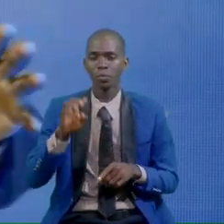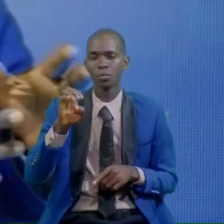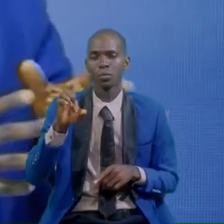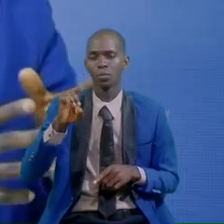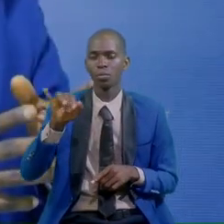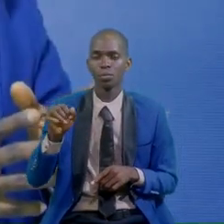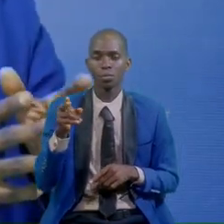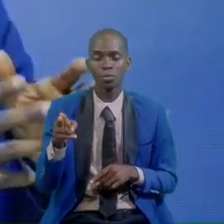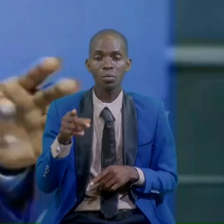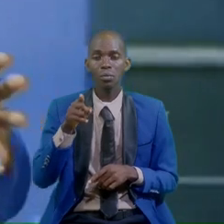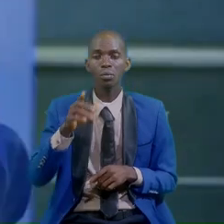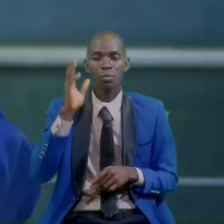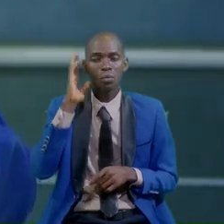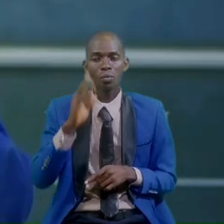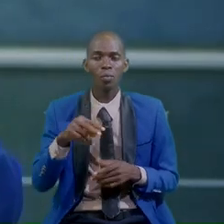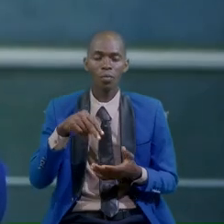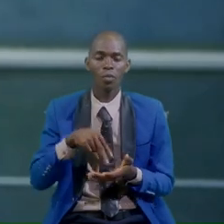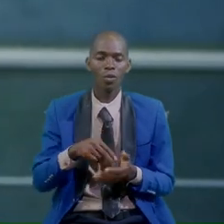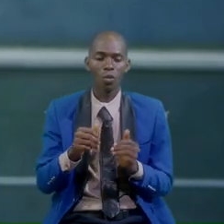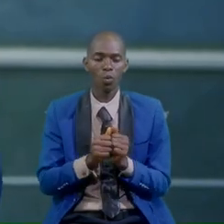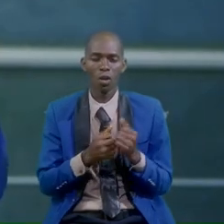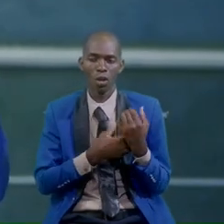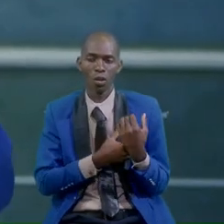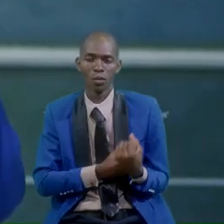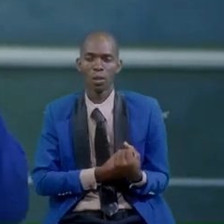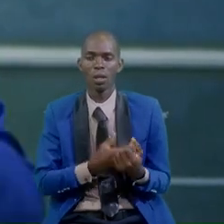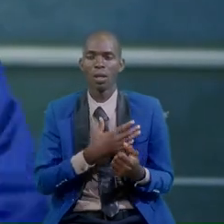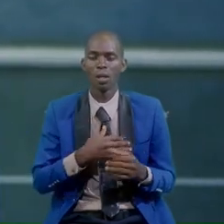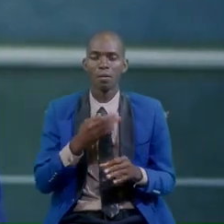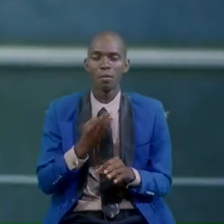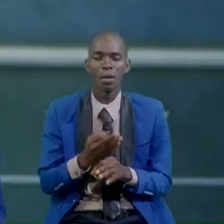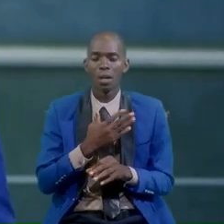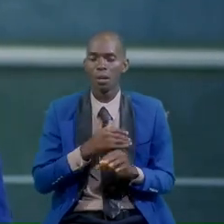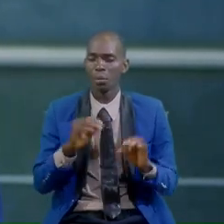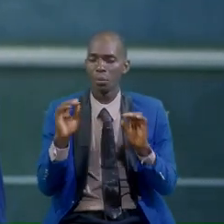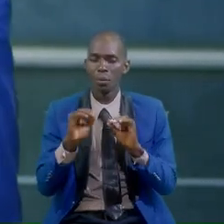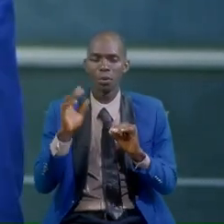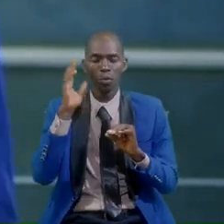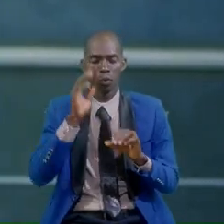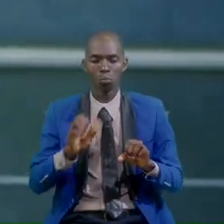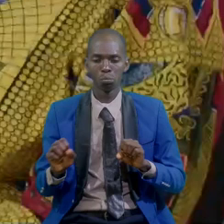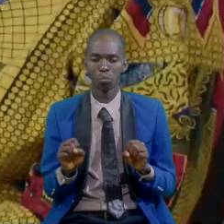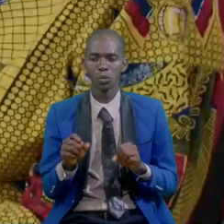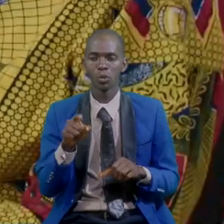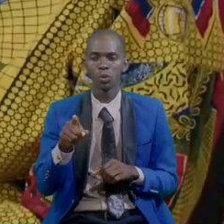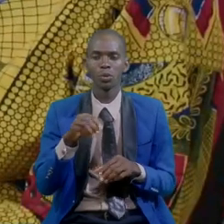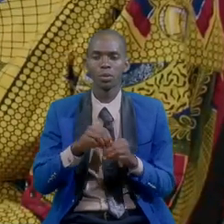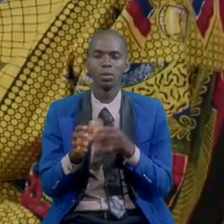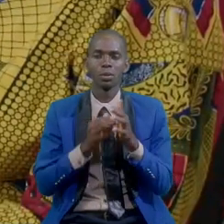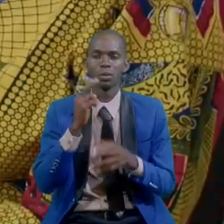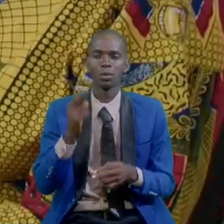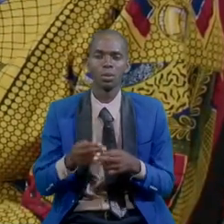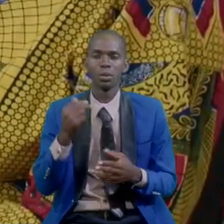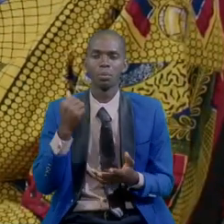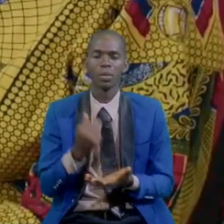will stand with confidence and faith, and nothing will shake you in Jesus'